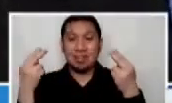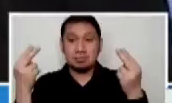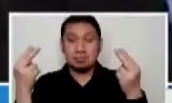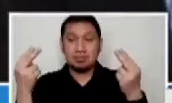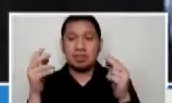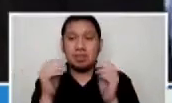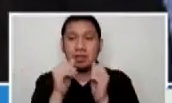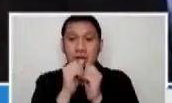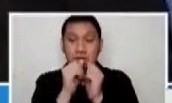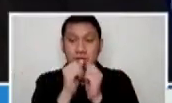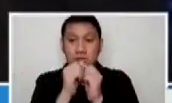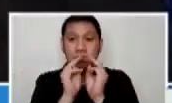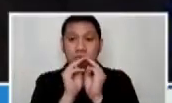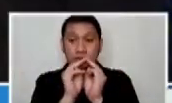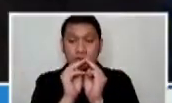Kumusta po kayo?